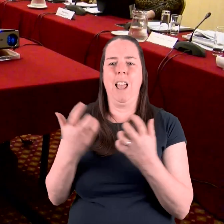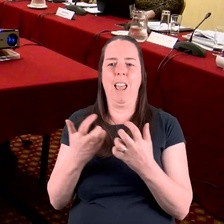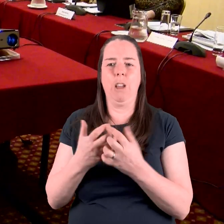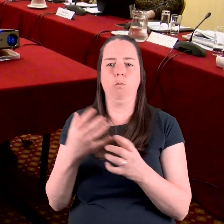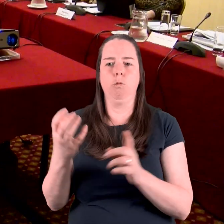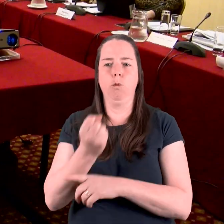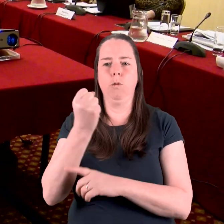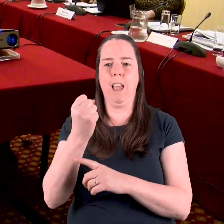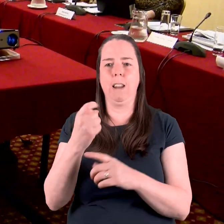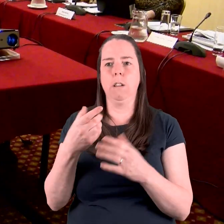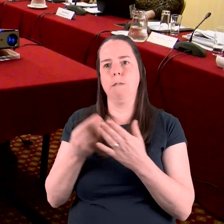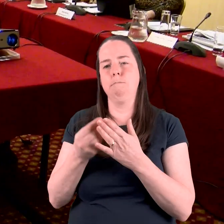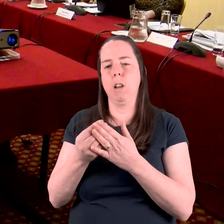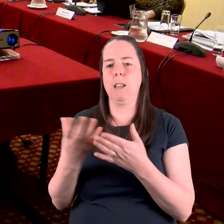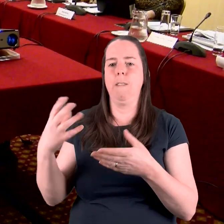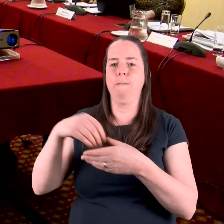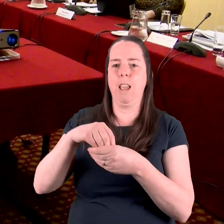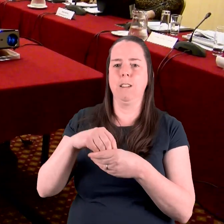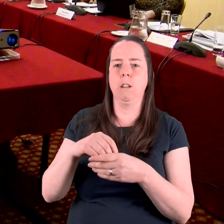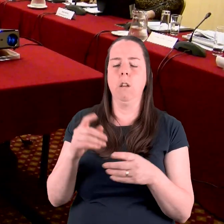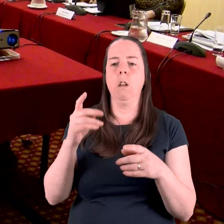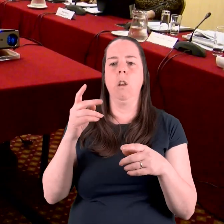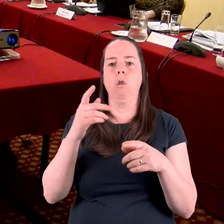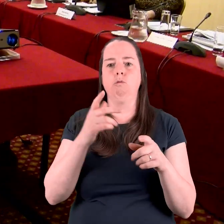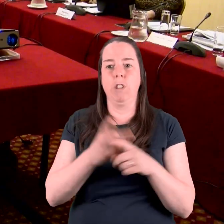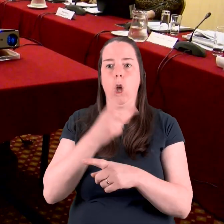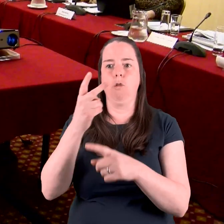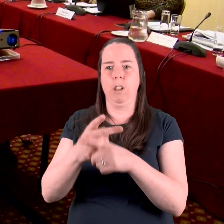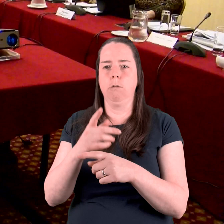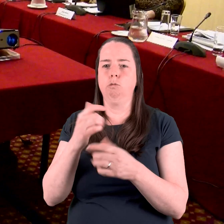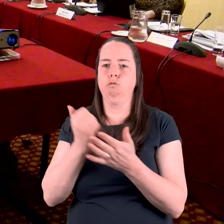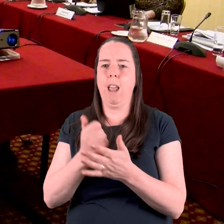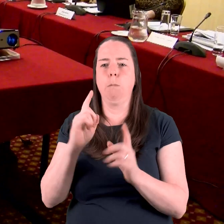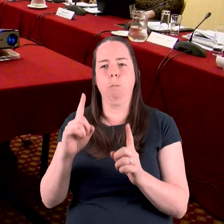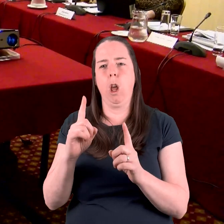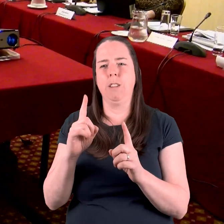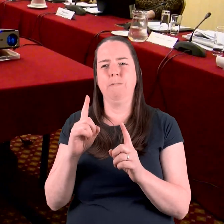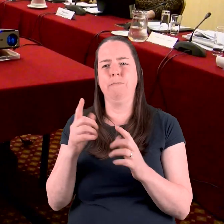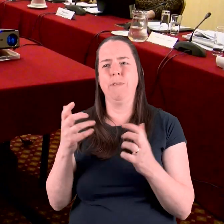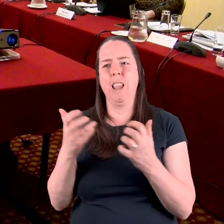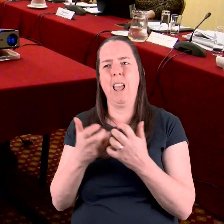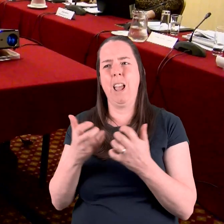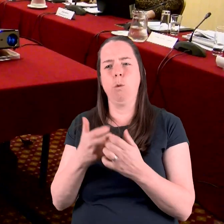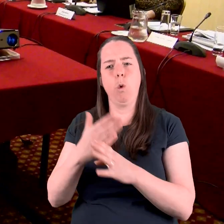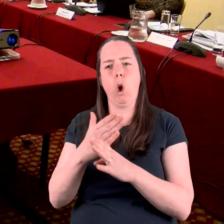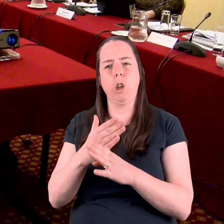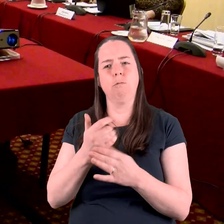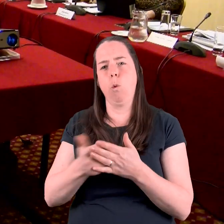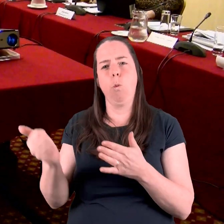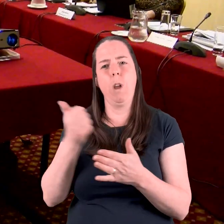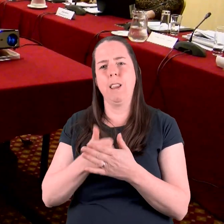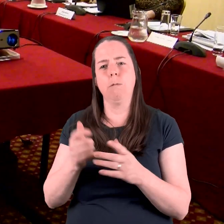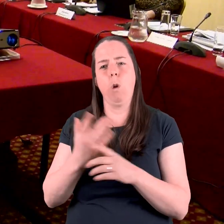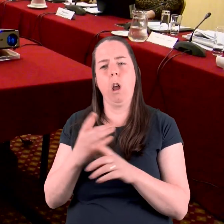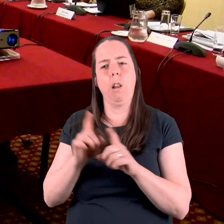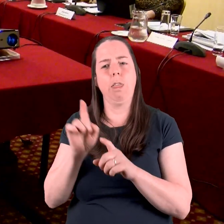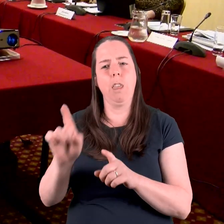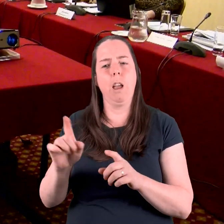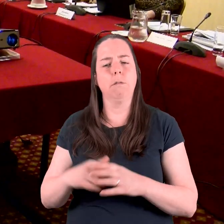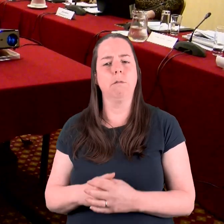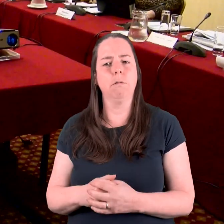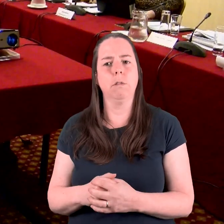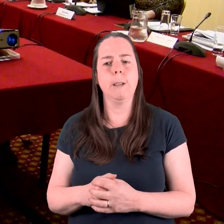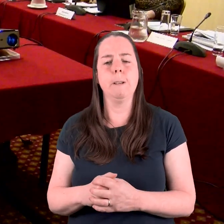we do some of that and how we have some money to invest in it. Recurrent would be great, but that isn't always the way the money tree works, is it?